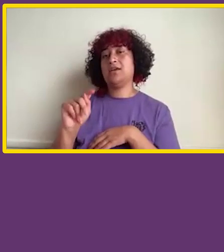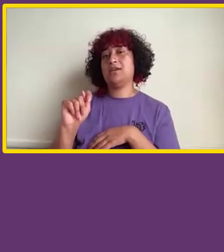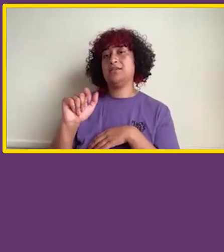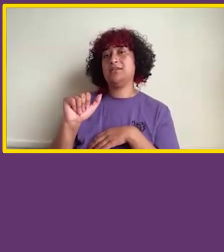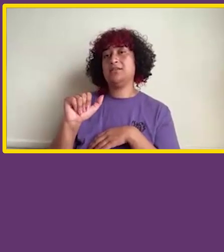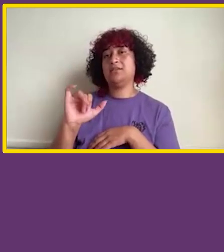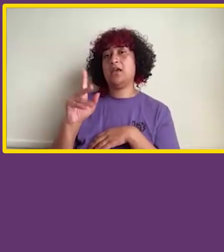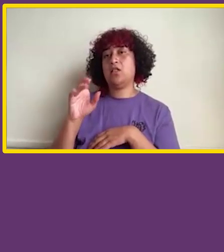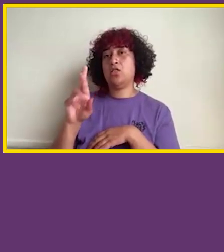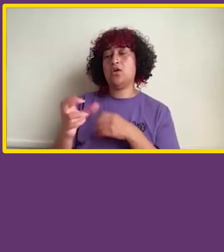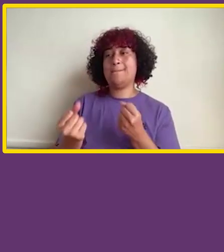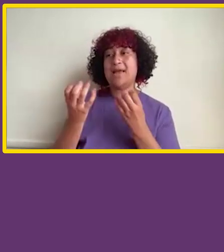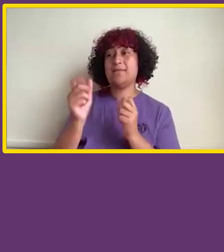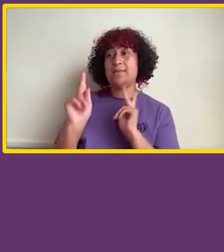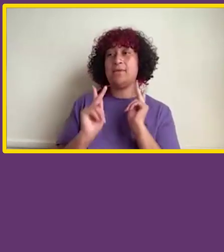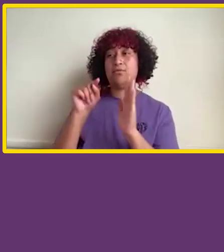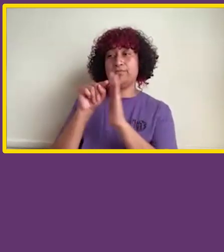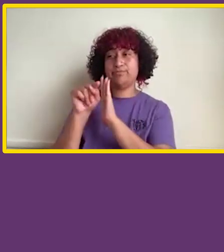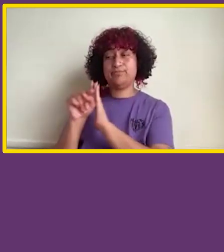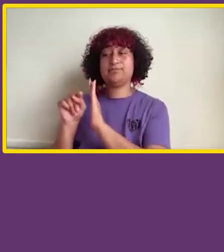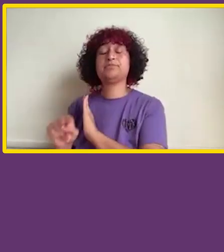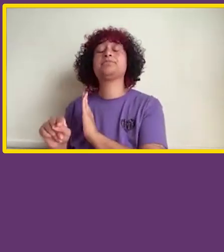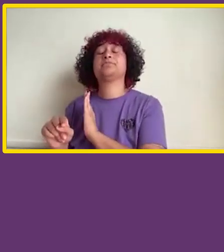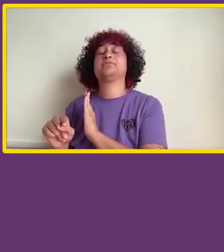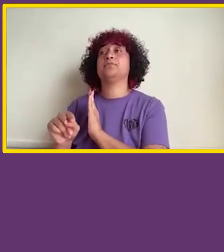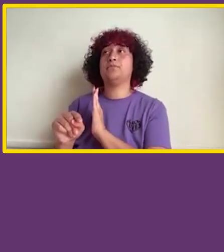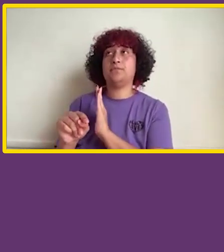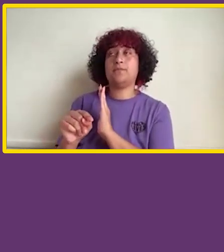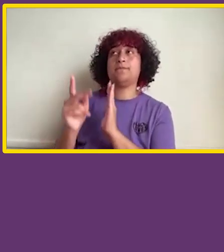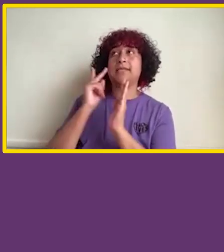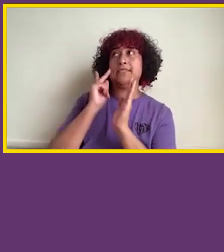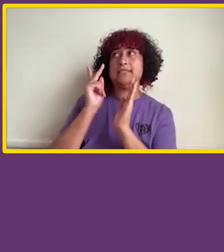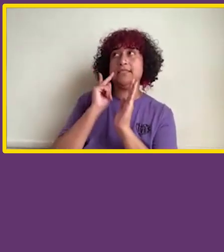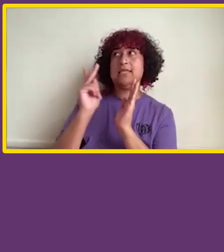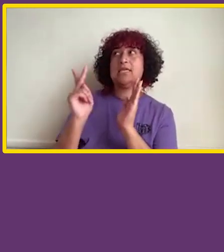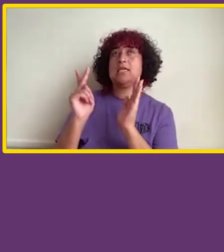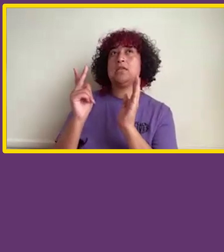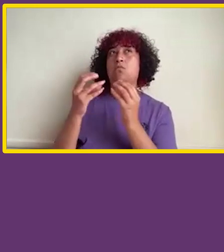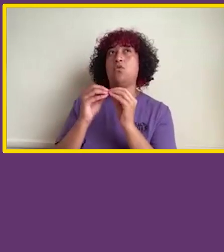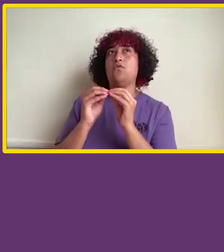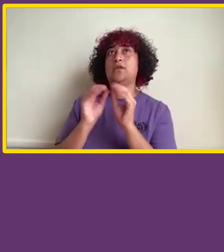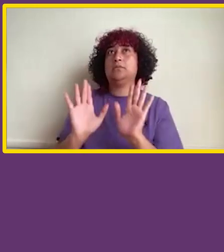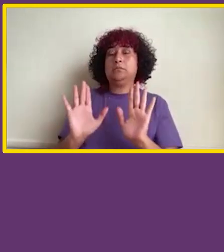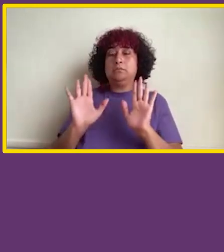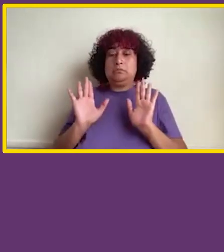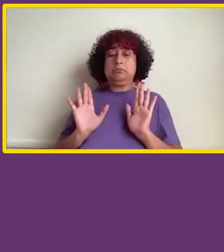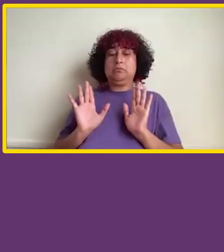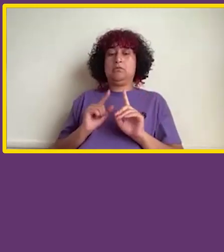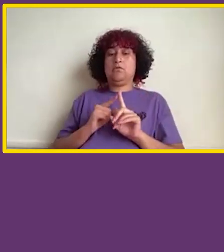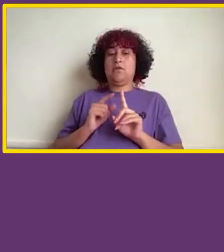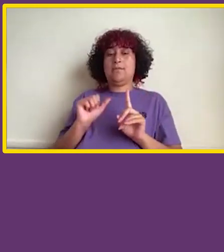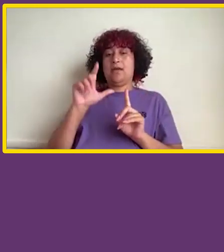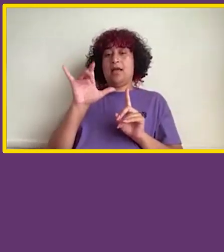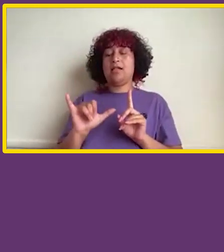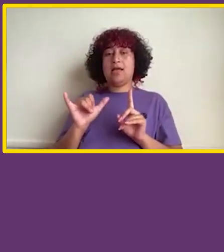more people, has been that we've seen a back off of allyship behaviors where people